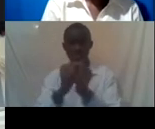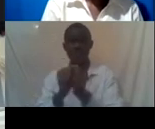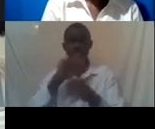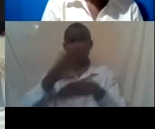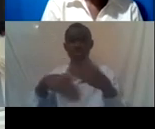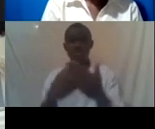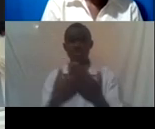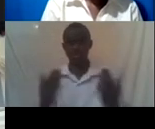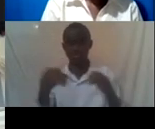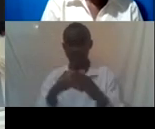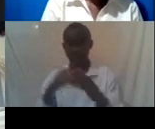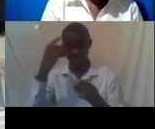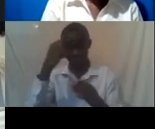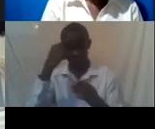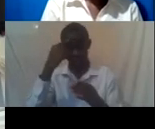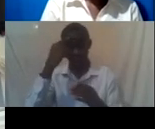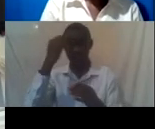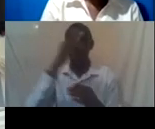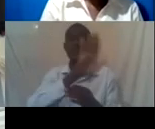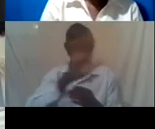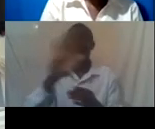Their decisions about the